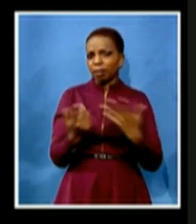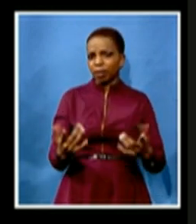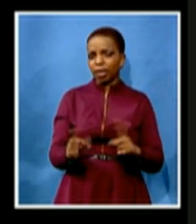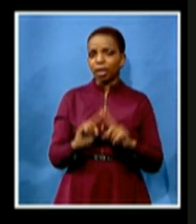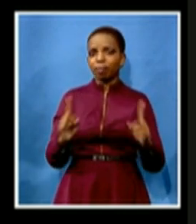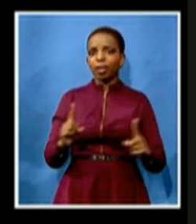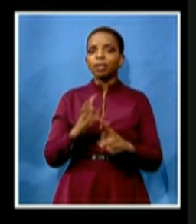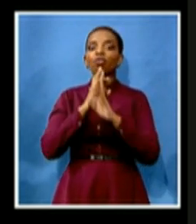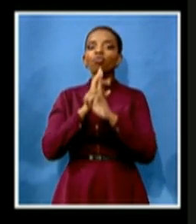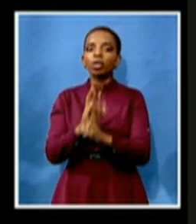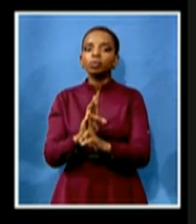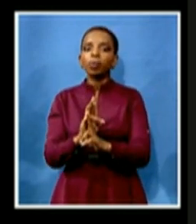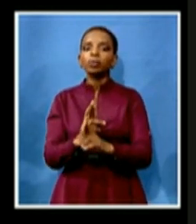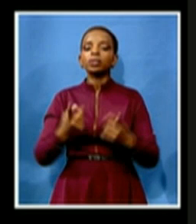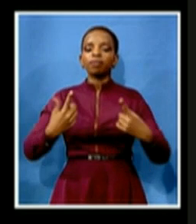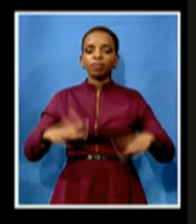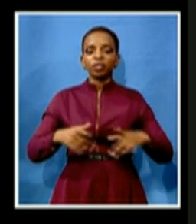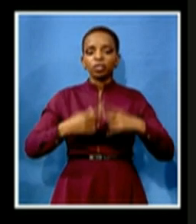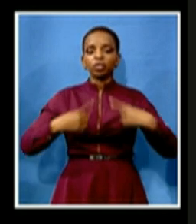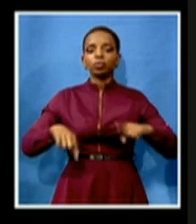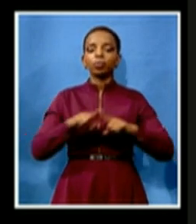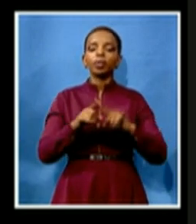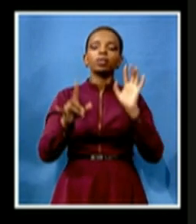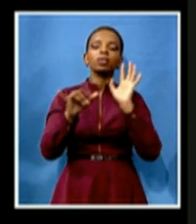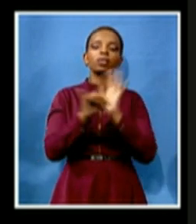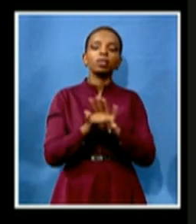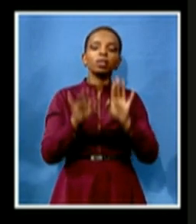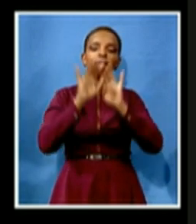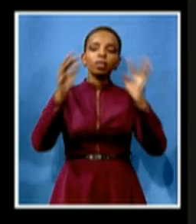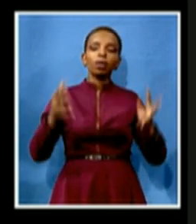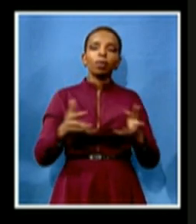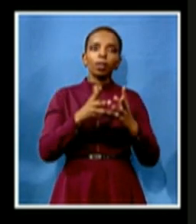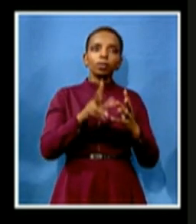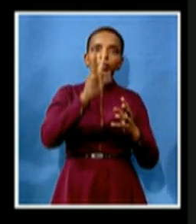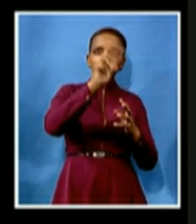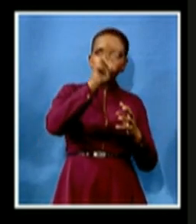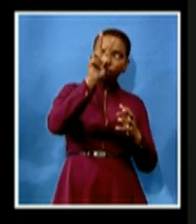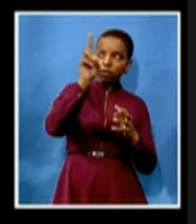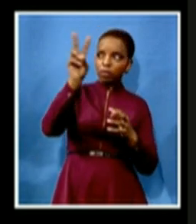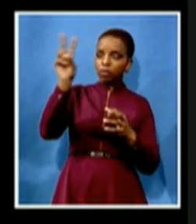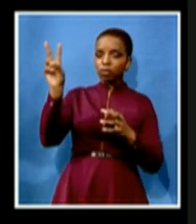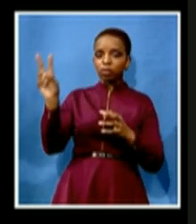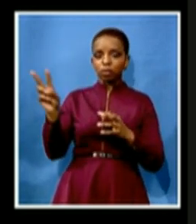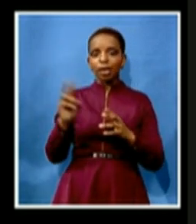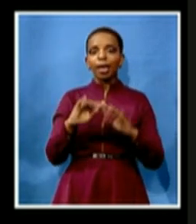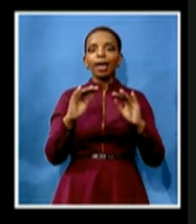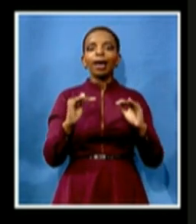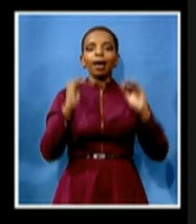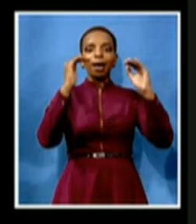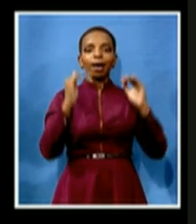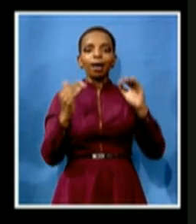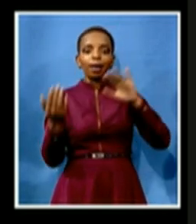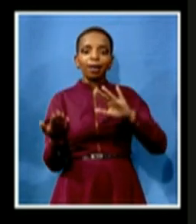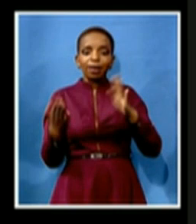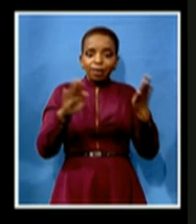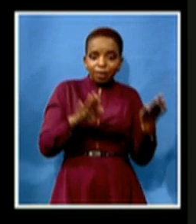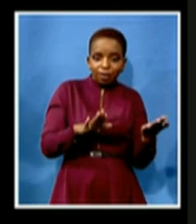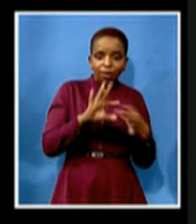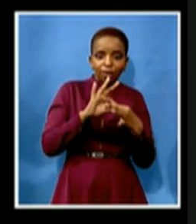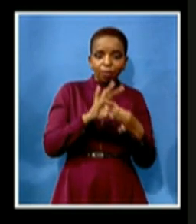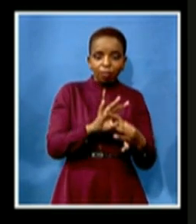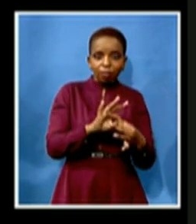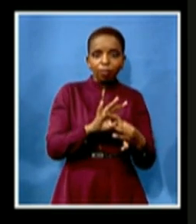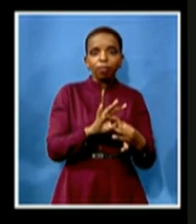rest of the world, the experience that the higher mortalities are associated with the progressing age. So we haven't